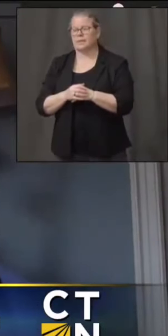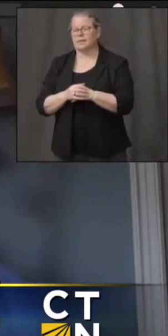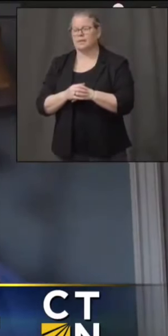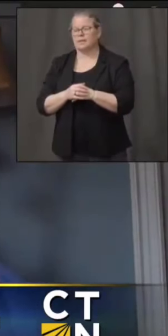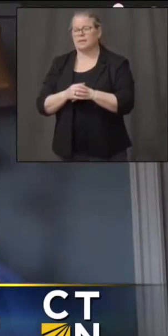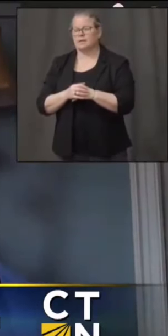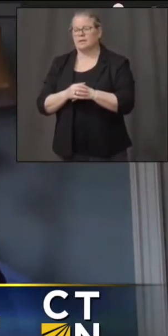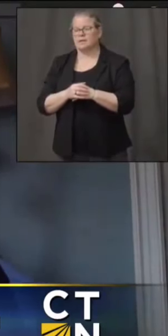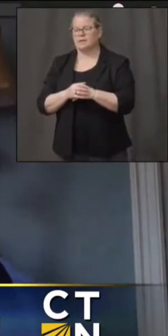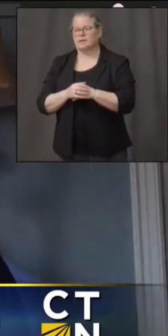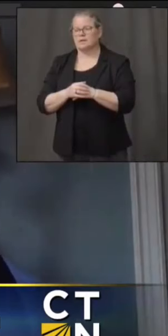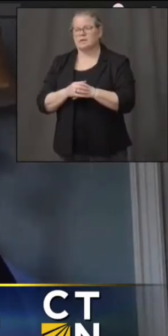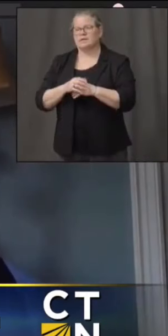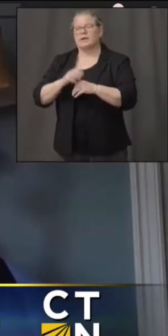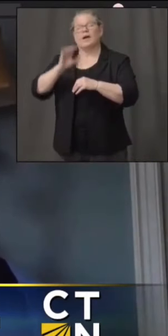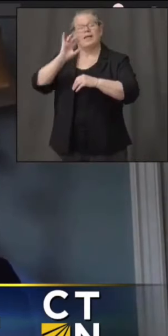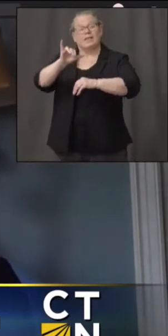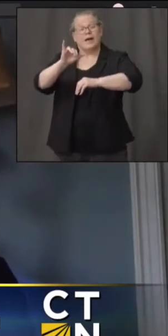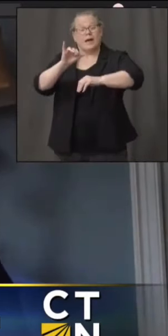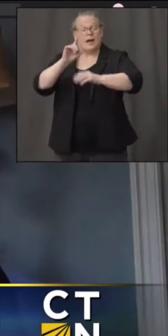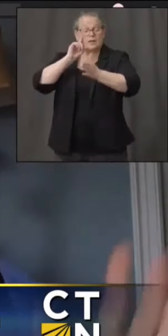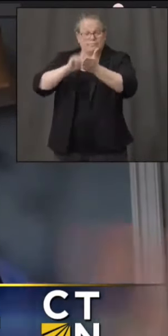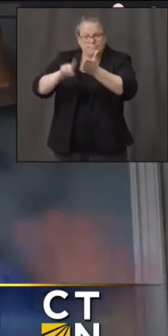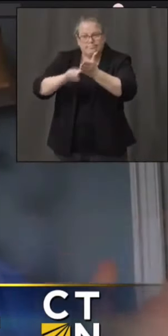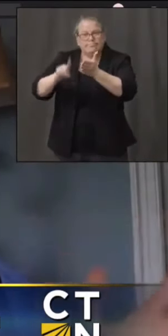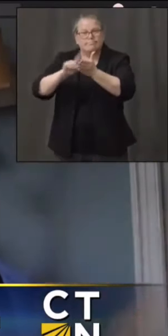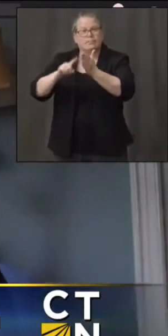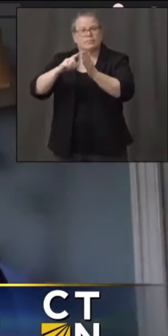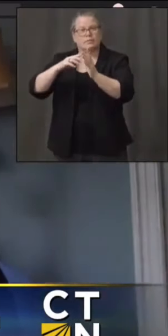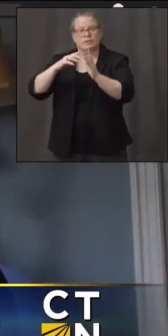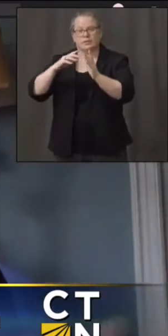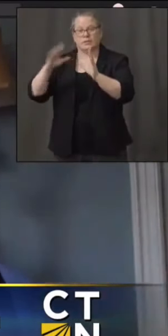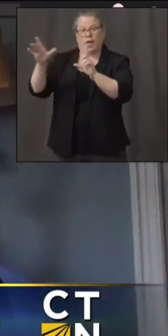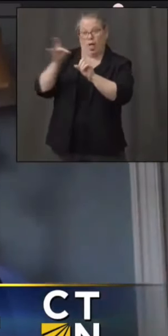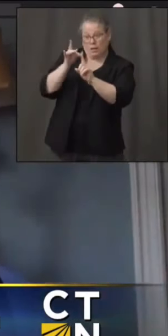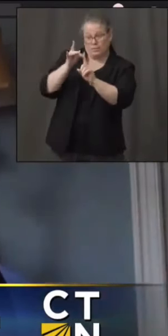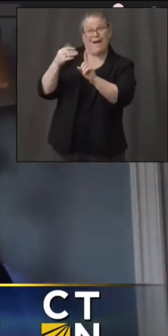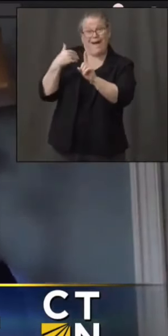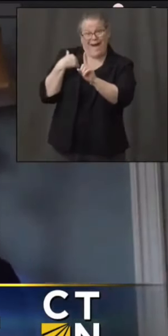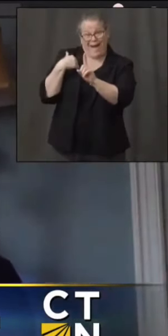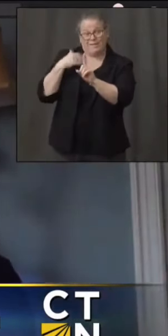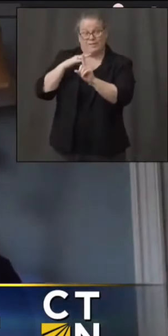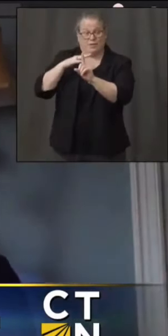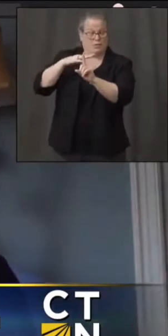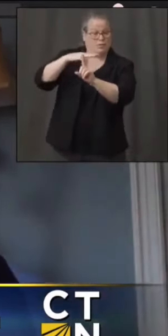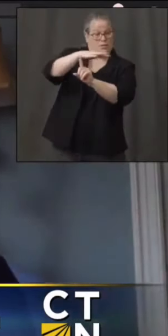contact tracing is really difficult to do when we're near the peak, which is where we are right now,